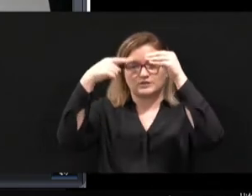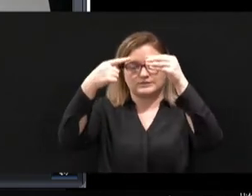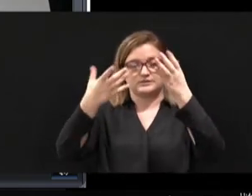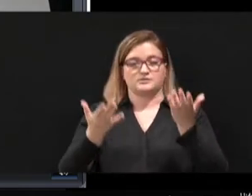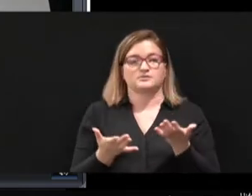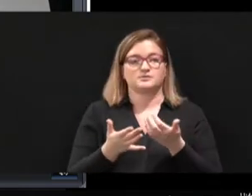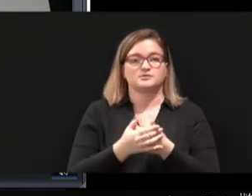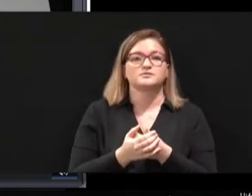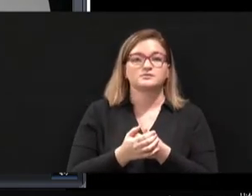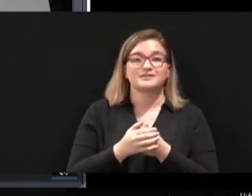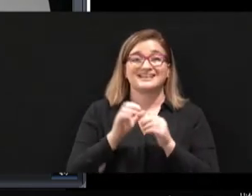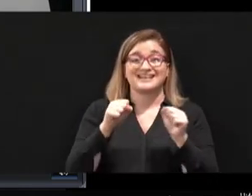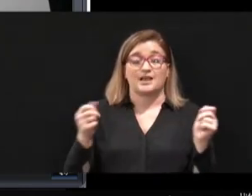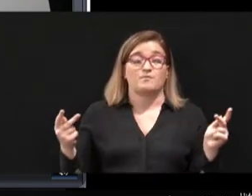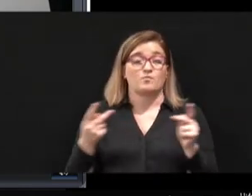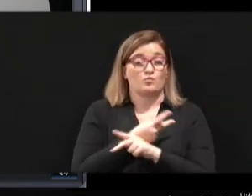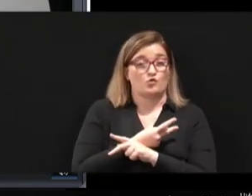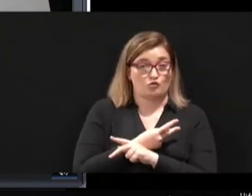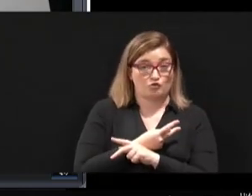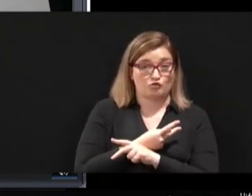can be exacerbated by